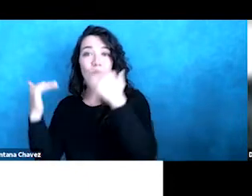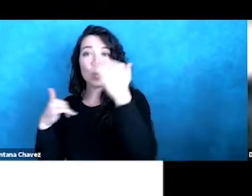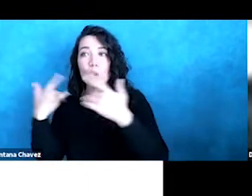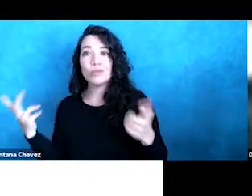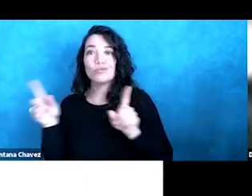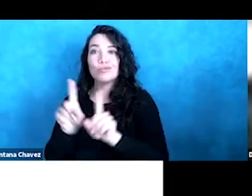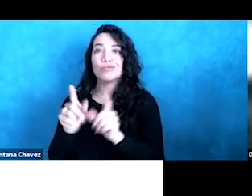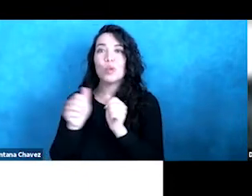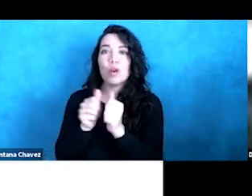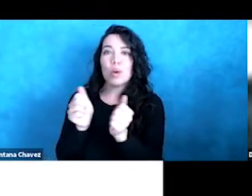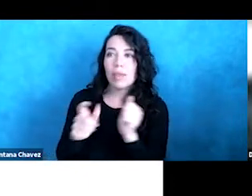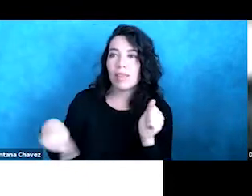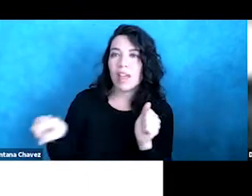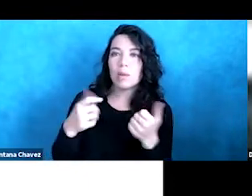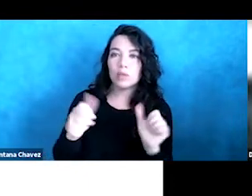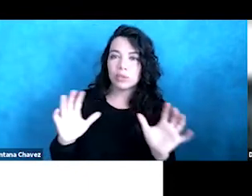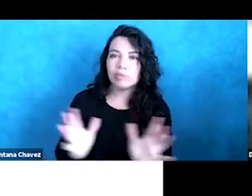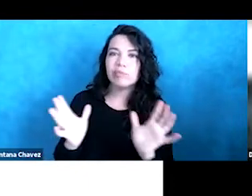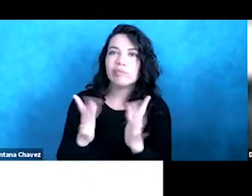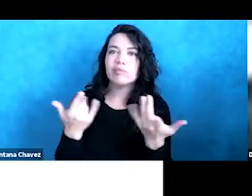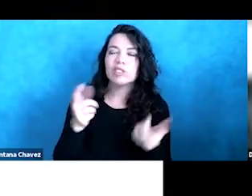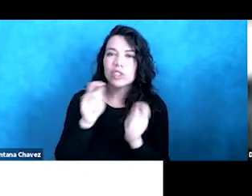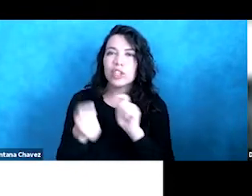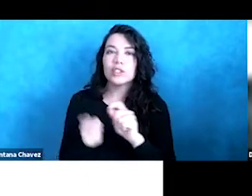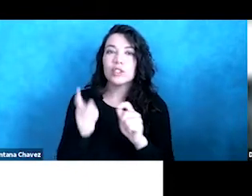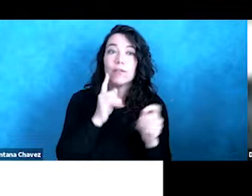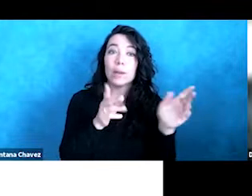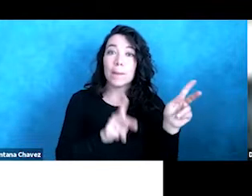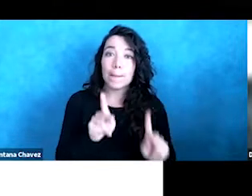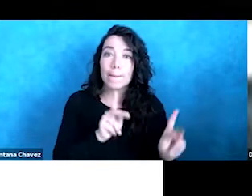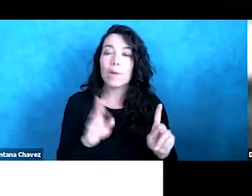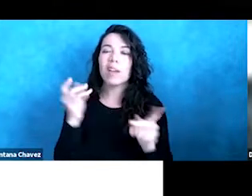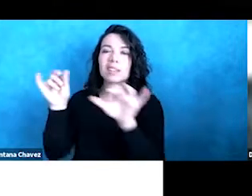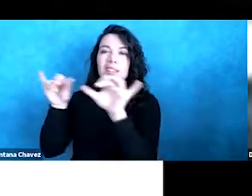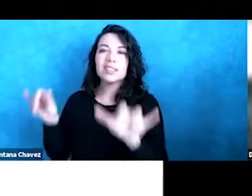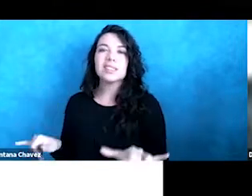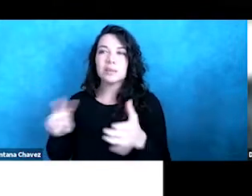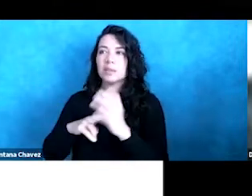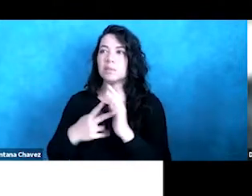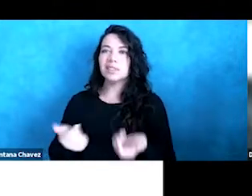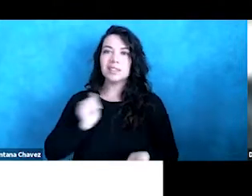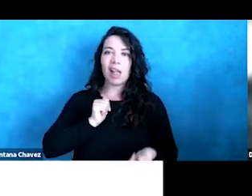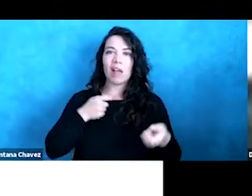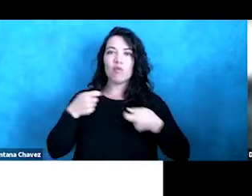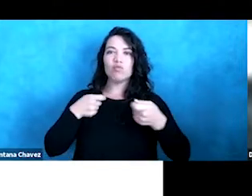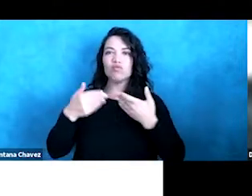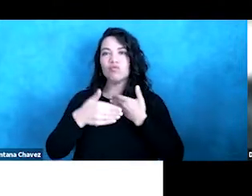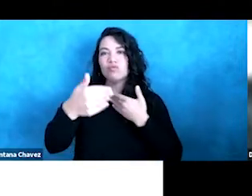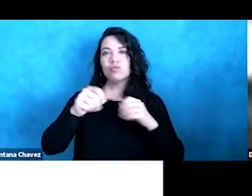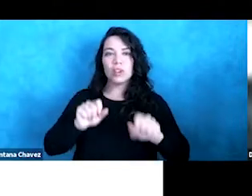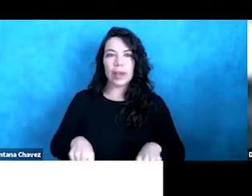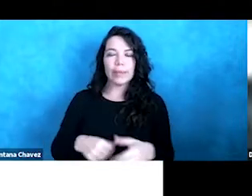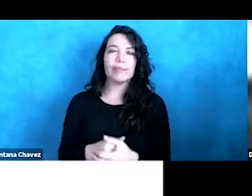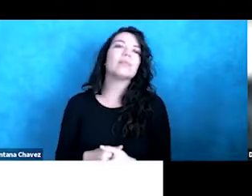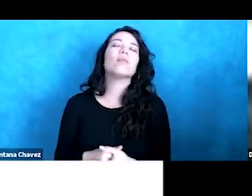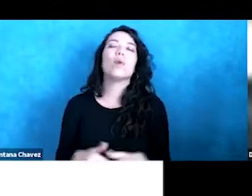sustainable change in individuals and systems that leads to self-reliance. And so we achieve this through a four-pronged approach